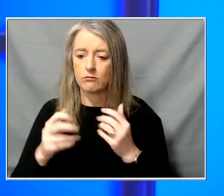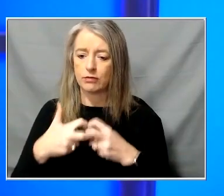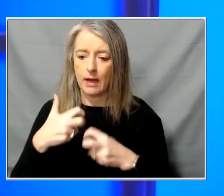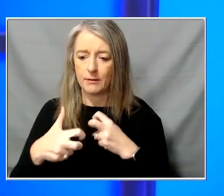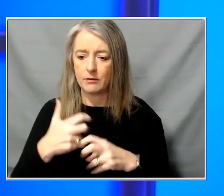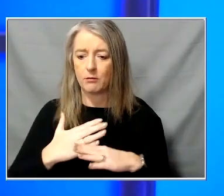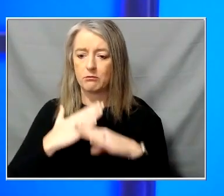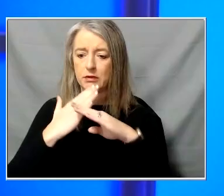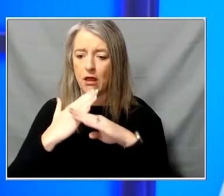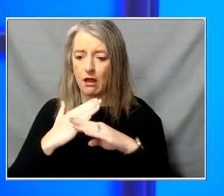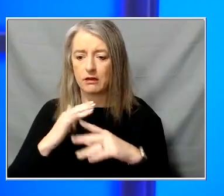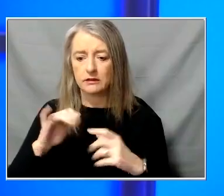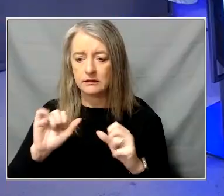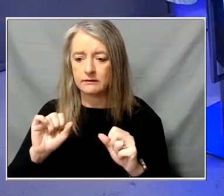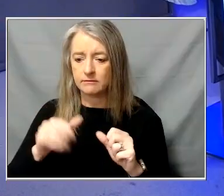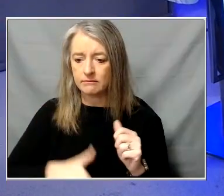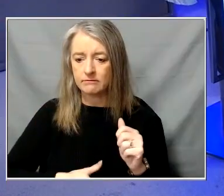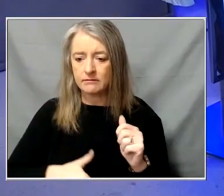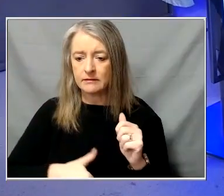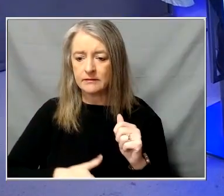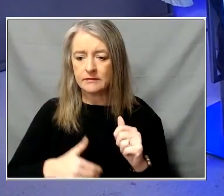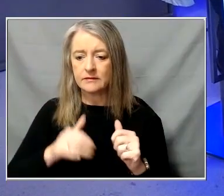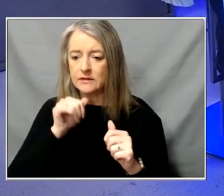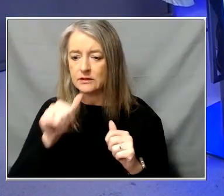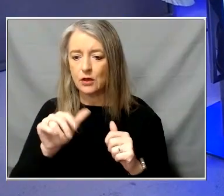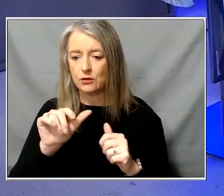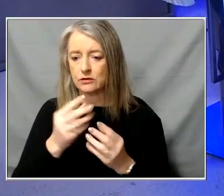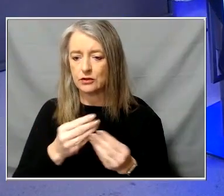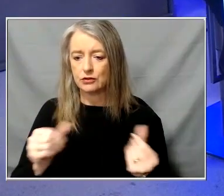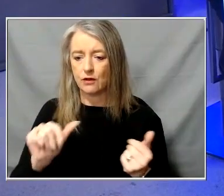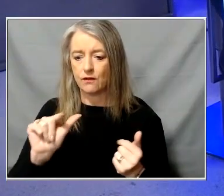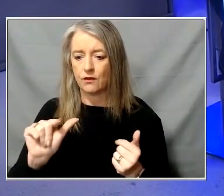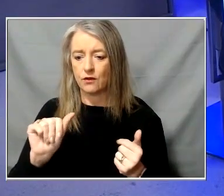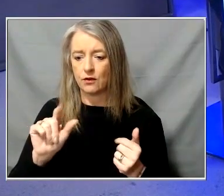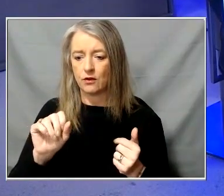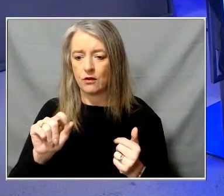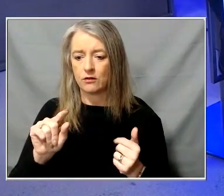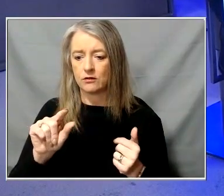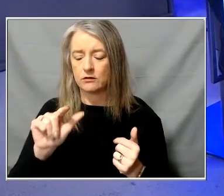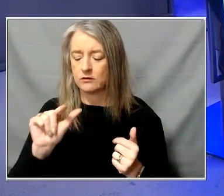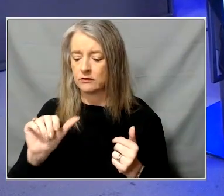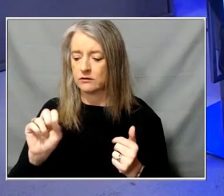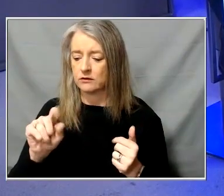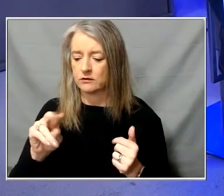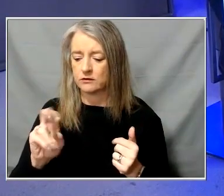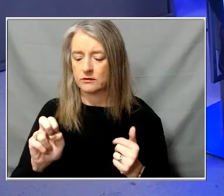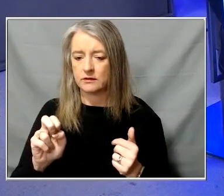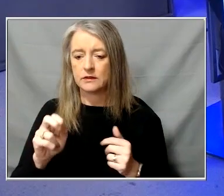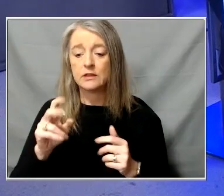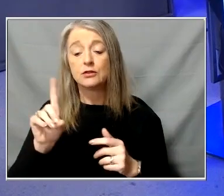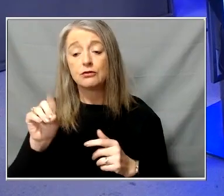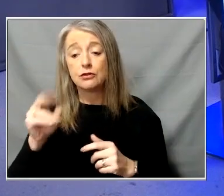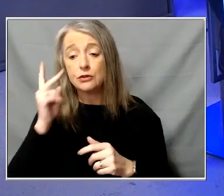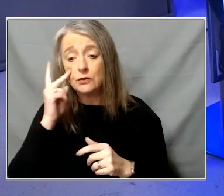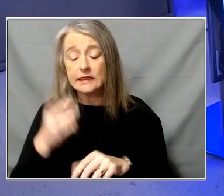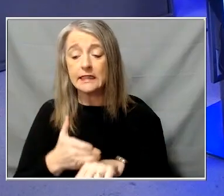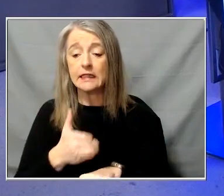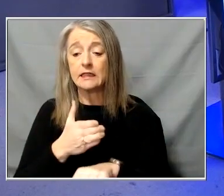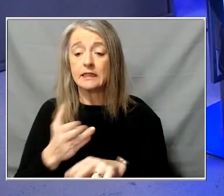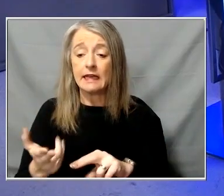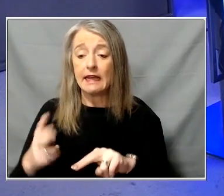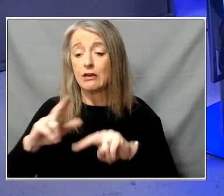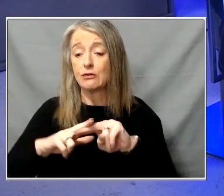dissolve gallstones. So do you see an increase of patients this time during the holidays? We talk about the fatty, I asked you fatty